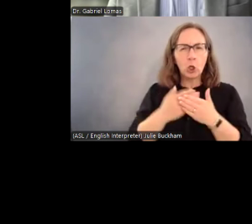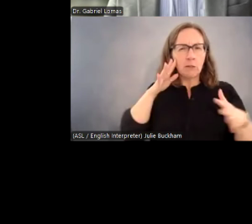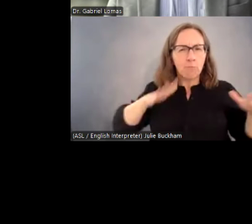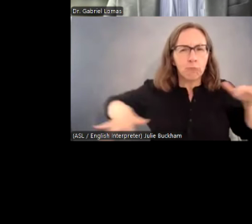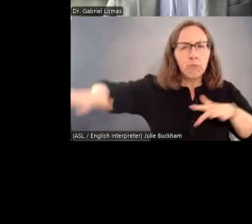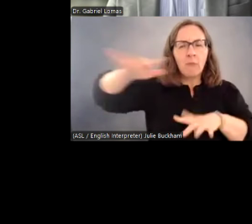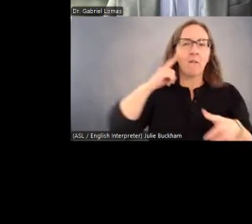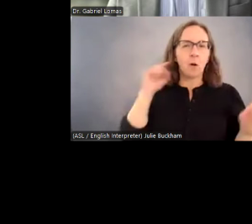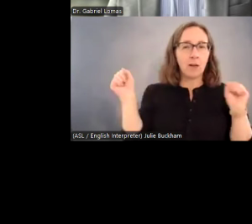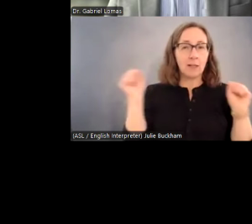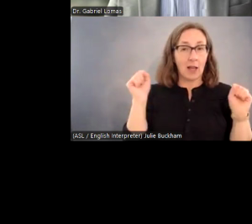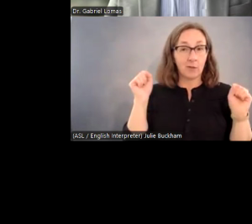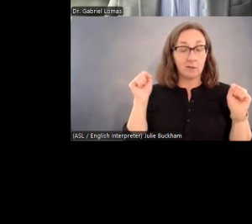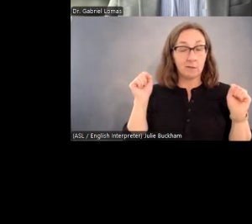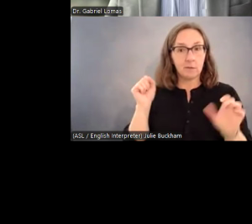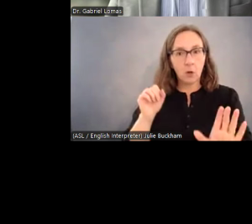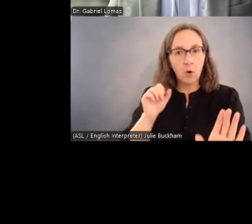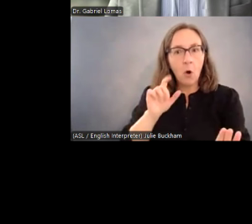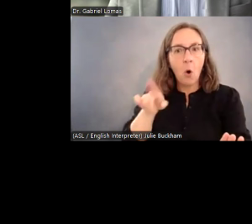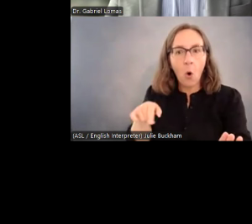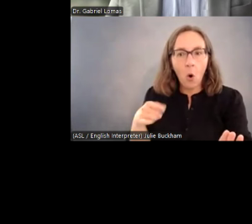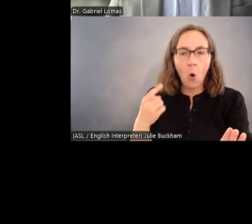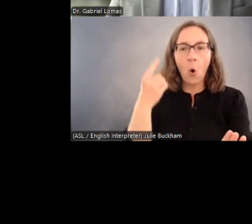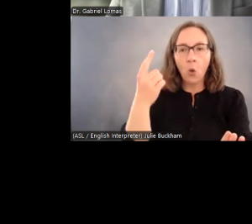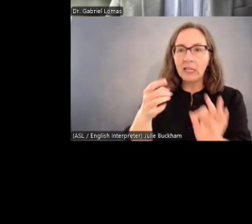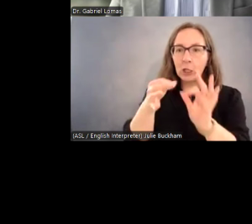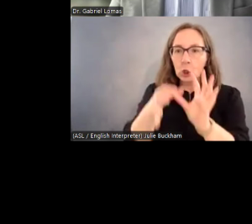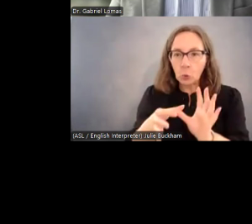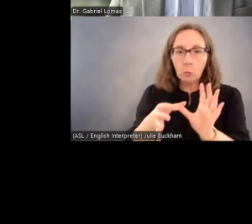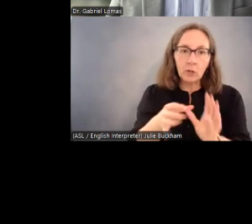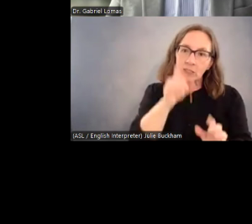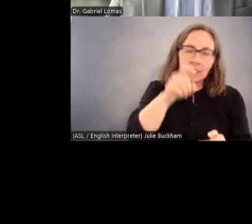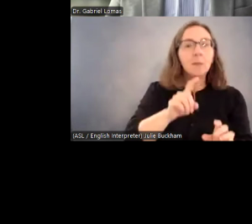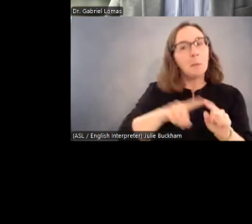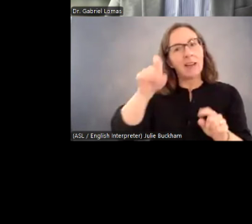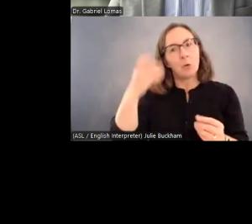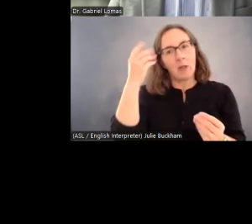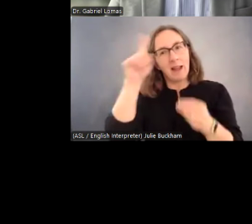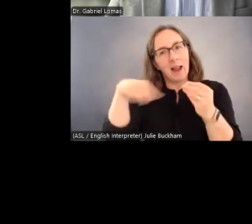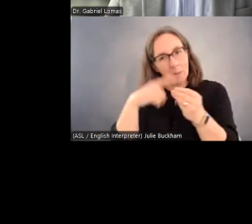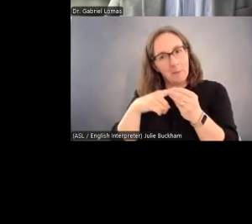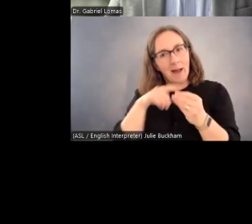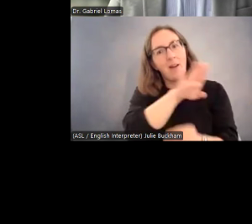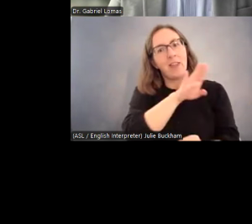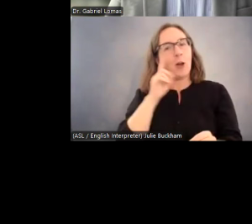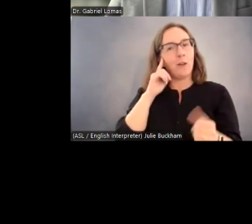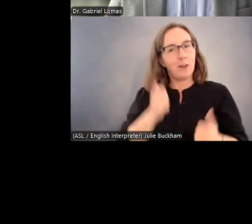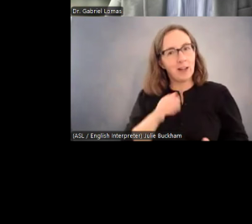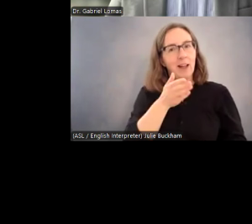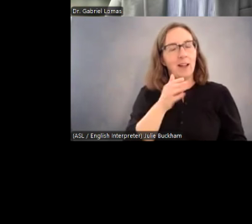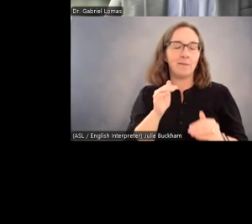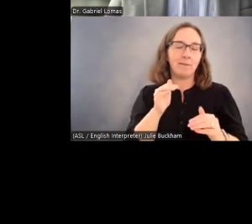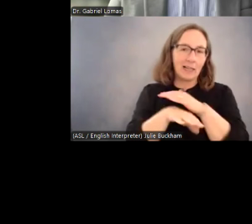to consider, not just situations of interpreters and sign language. In that same prison, if you were in